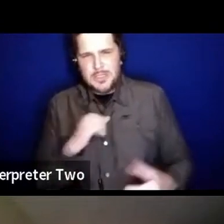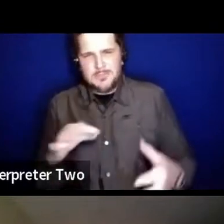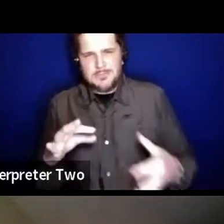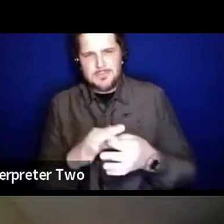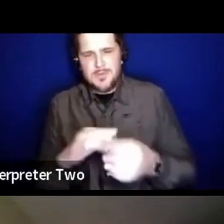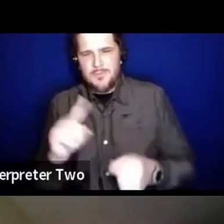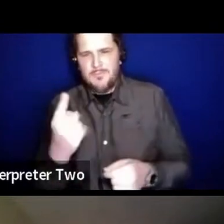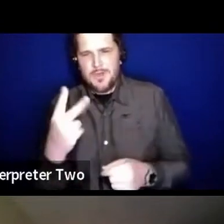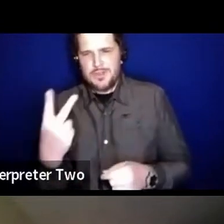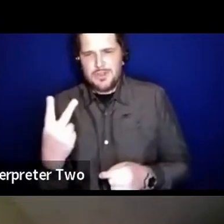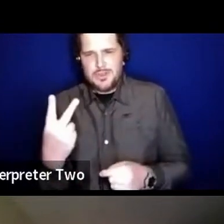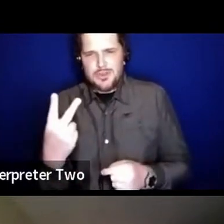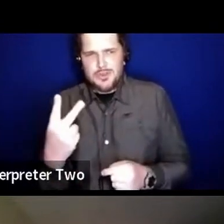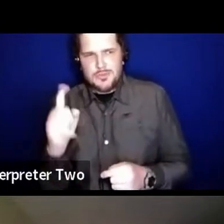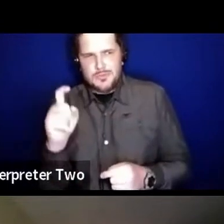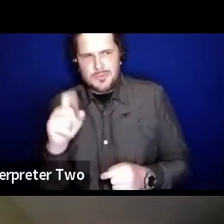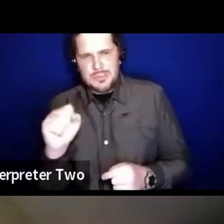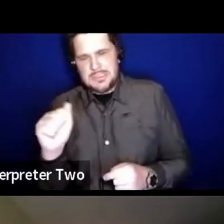two?